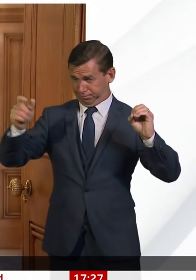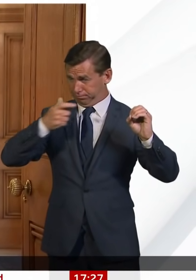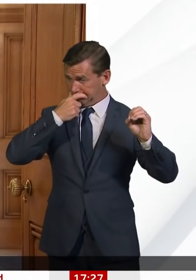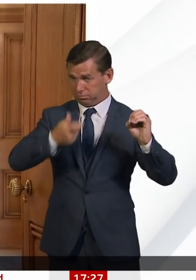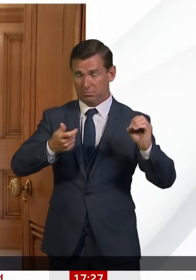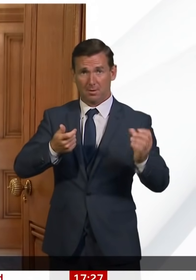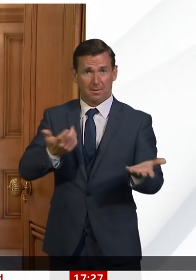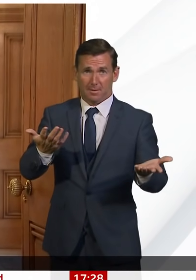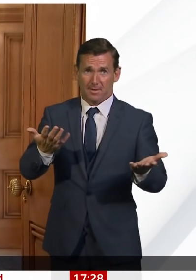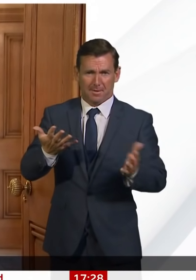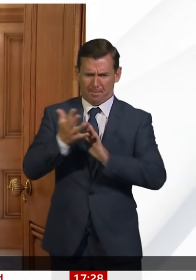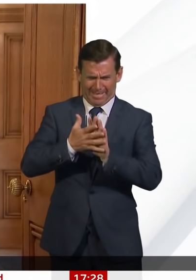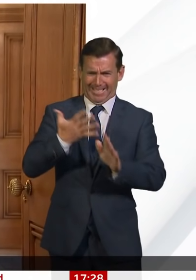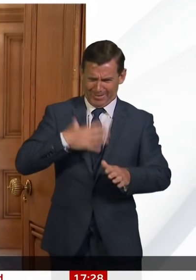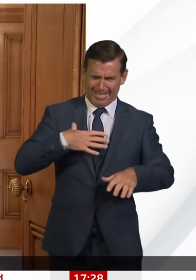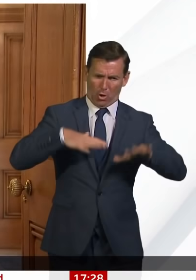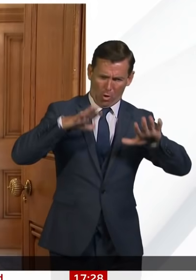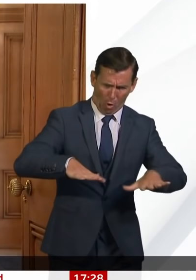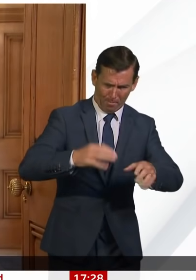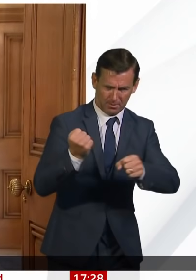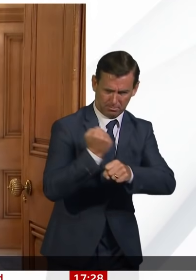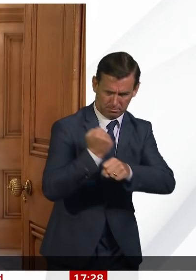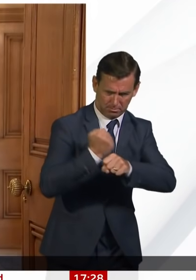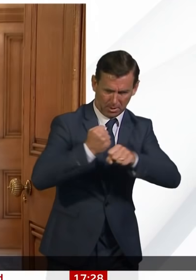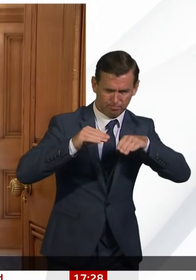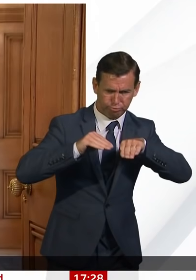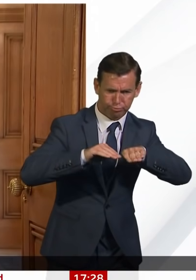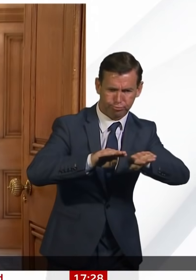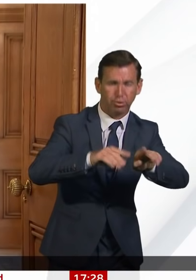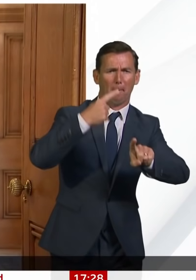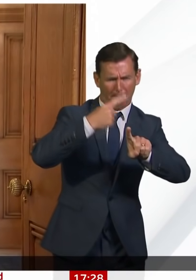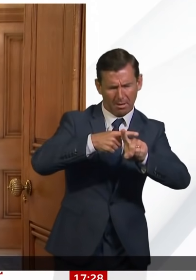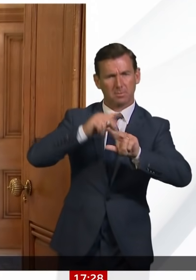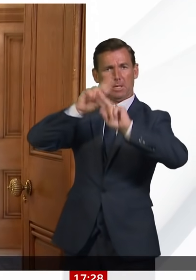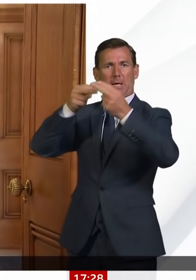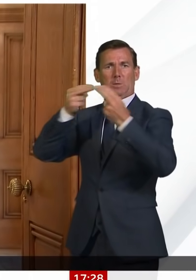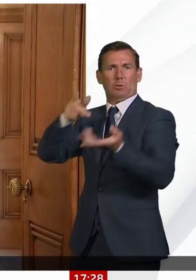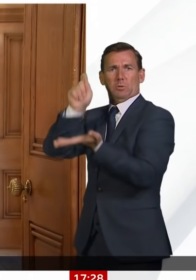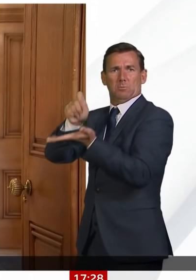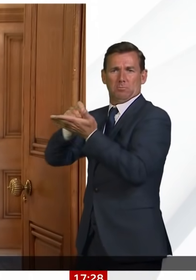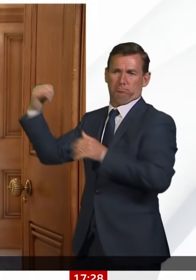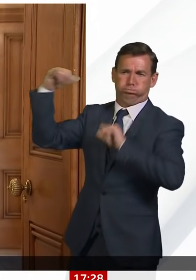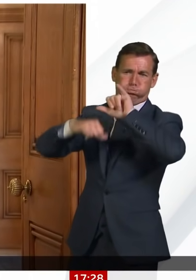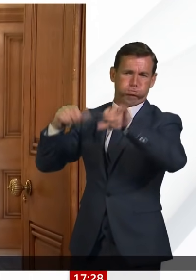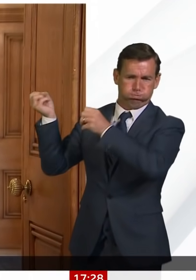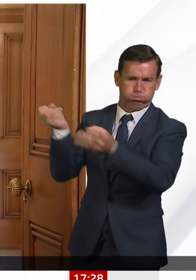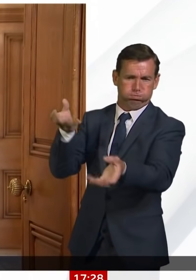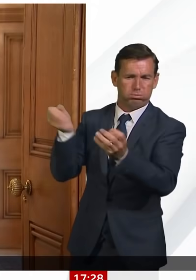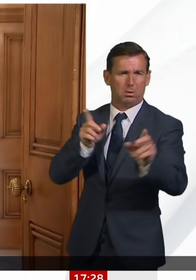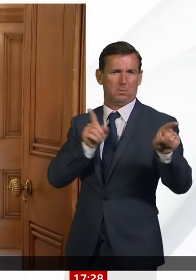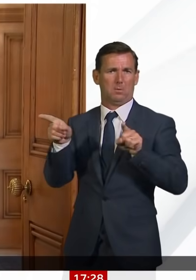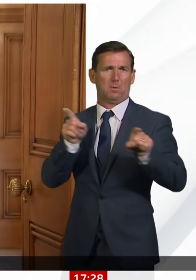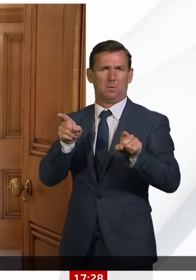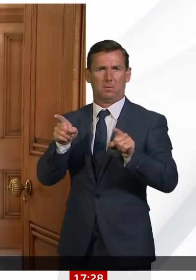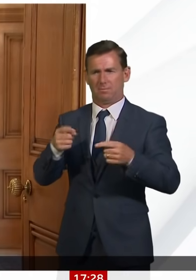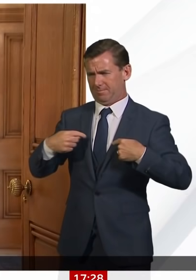the need both to manufacture it at home and also to buy it from abroad. We're always trying to improve